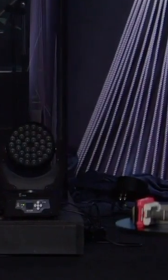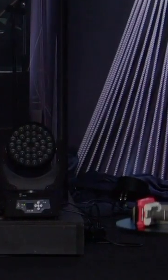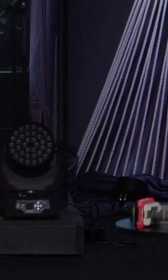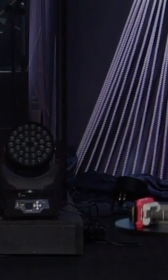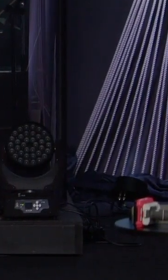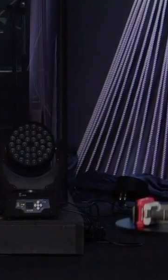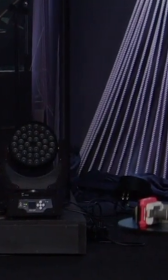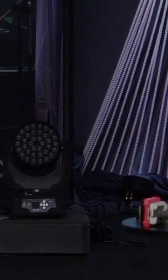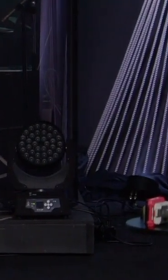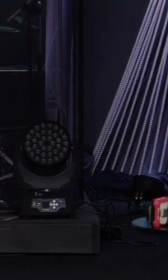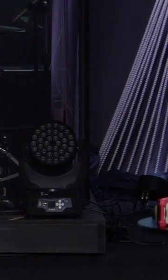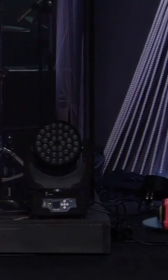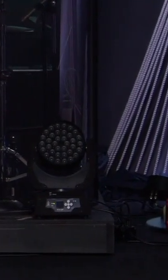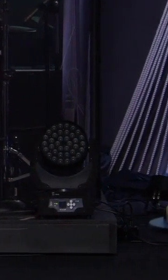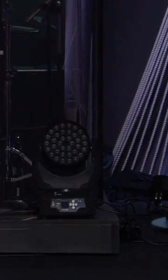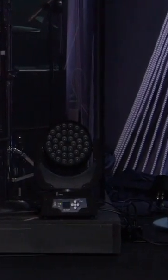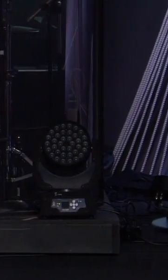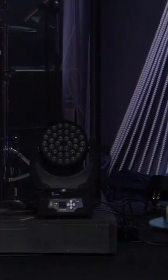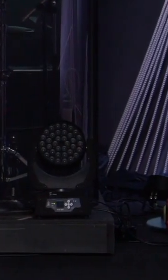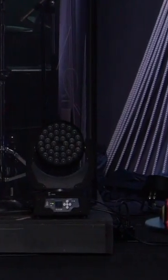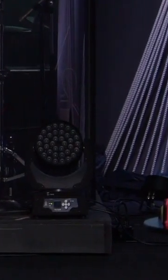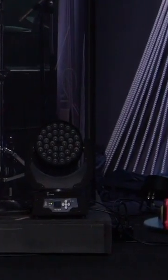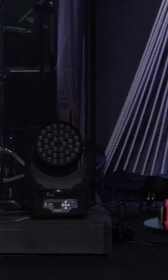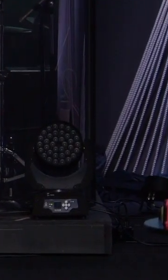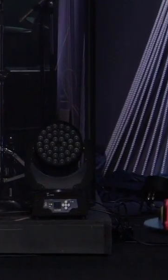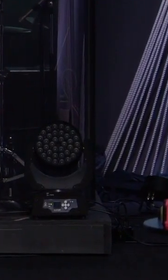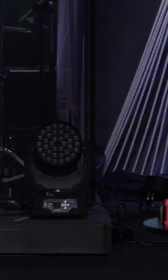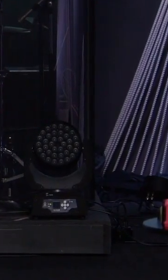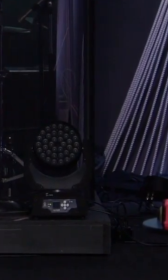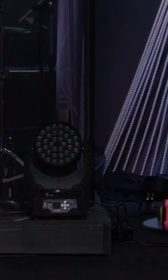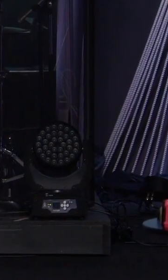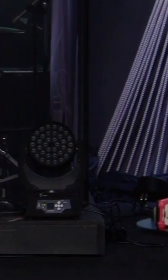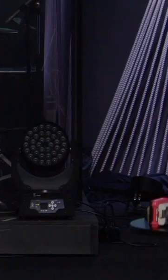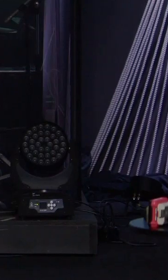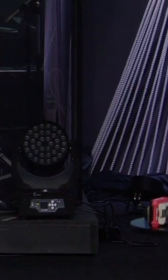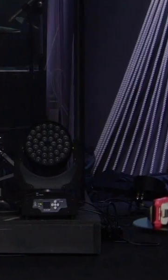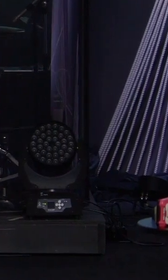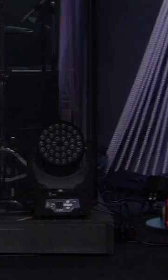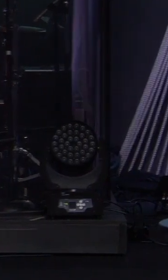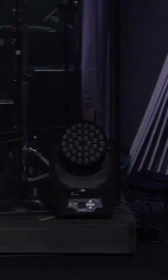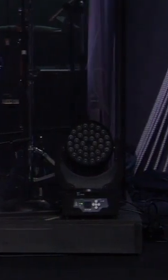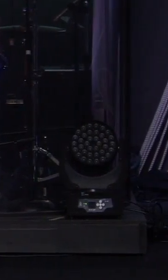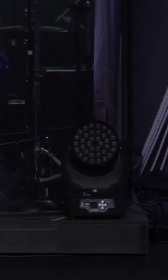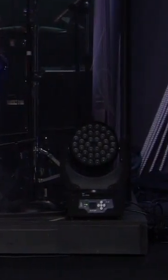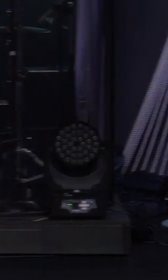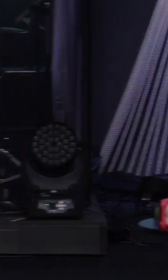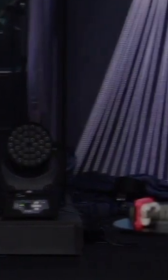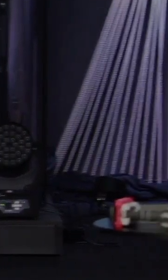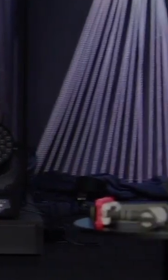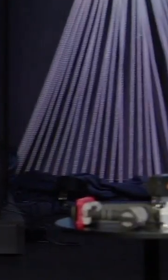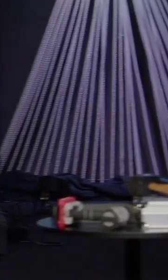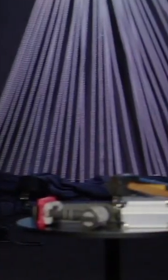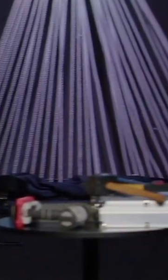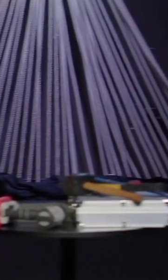enjoyable. I know oftentimes it's really uncomfortable. And just like Jared said, it's uncomfortable for me too. But man, over the last maybe 2